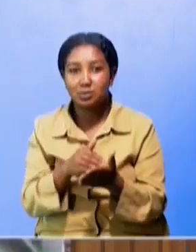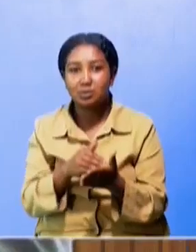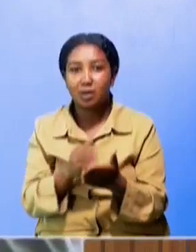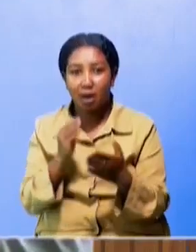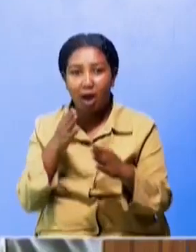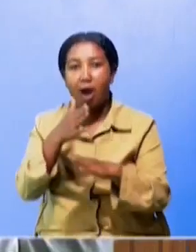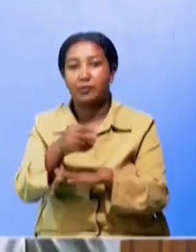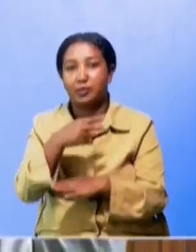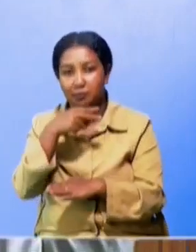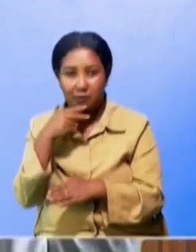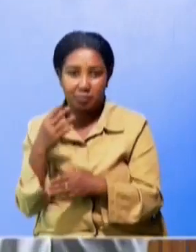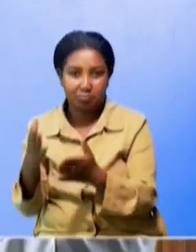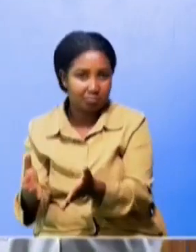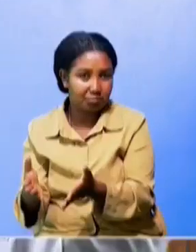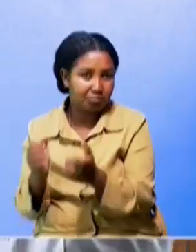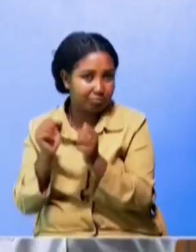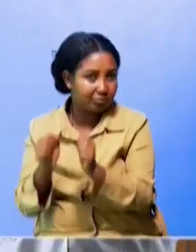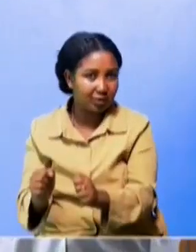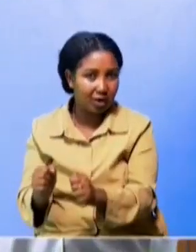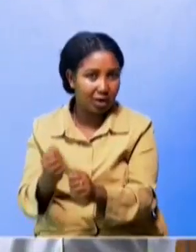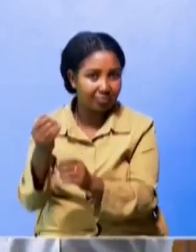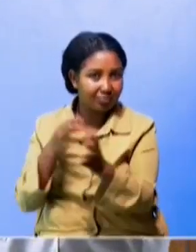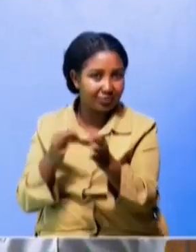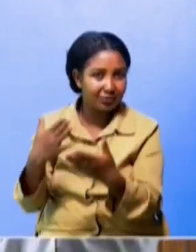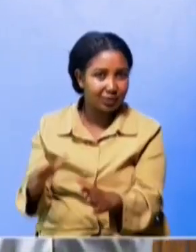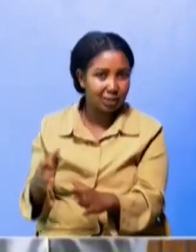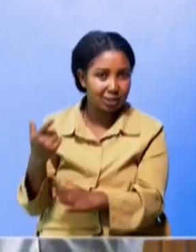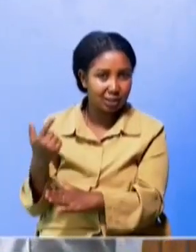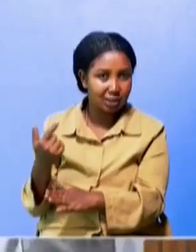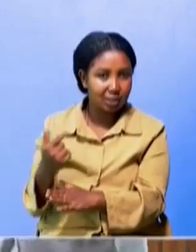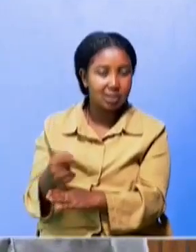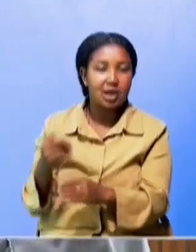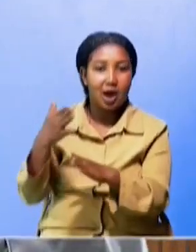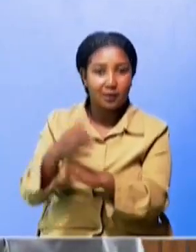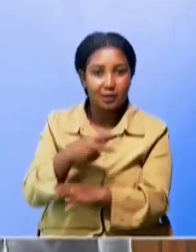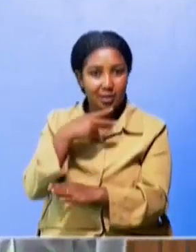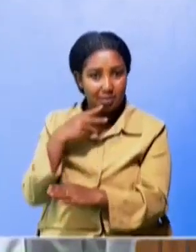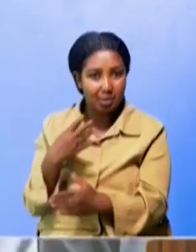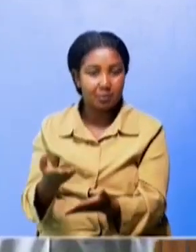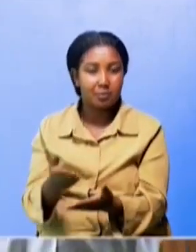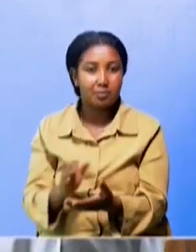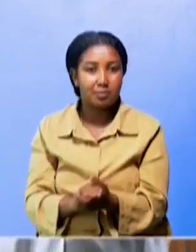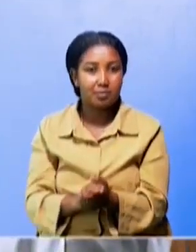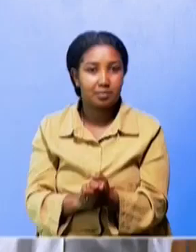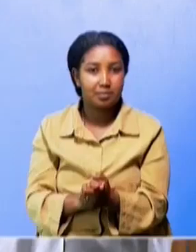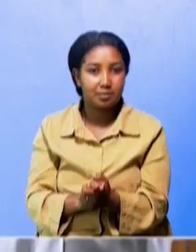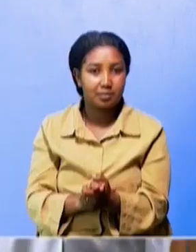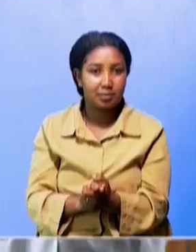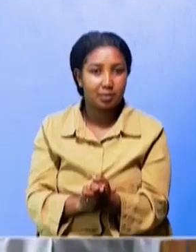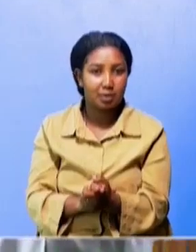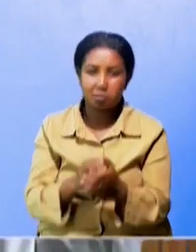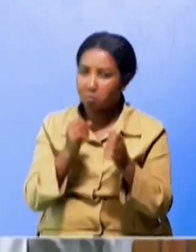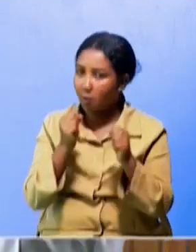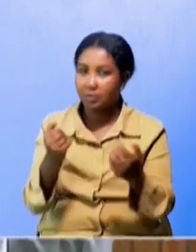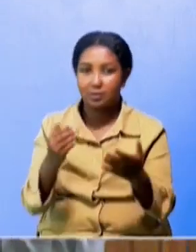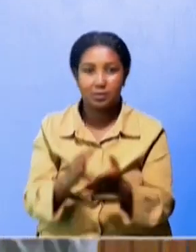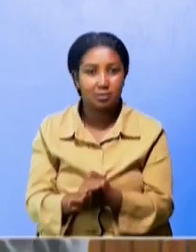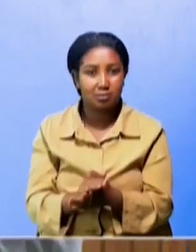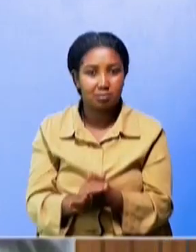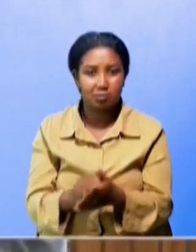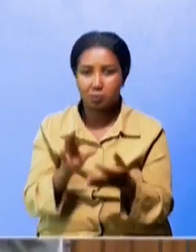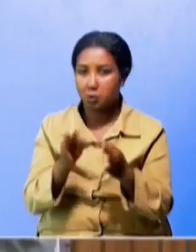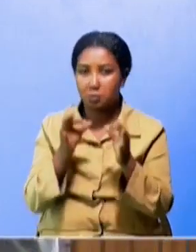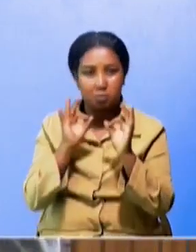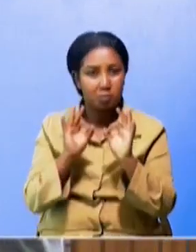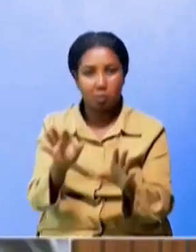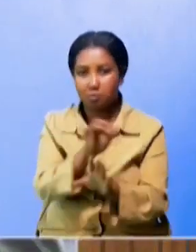frequency after the verb, as I have stated earlier. After the verb. And possibly, it doesn't bring any